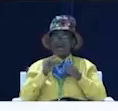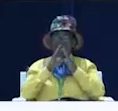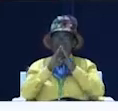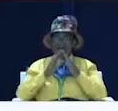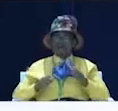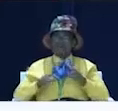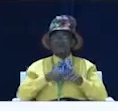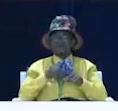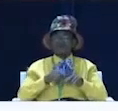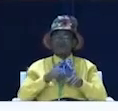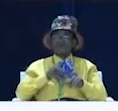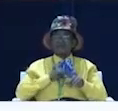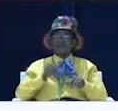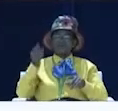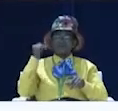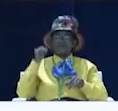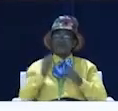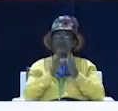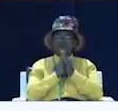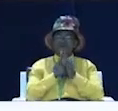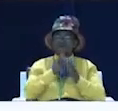When I was praying and I said, Lord,